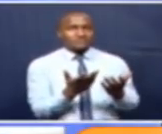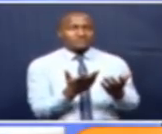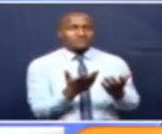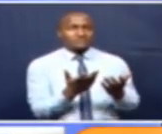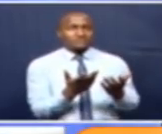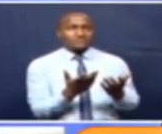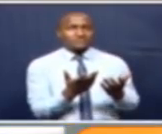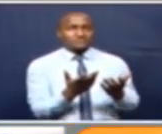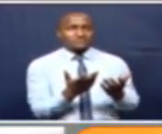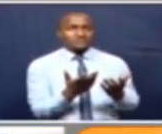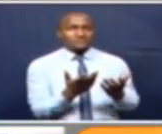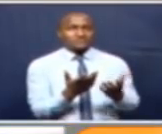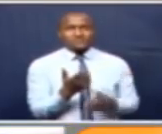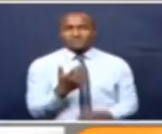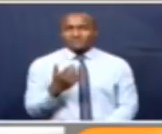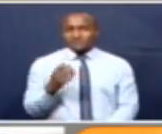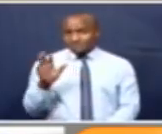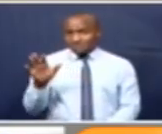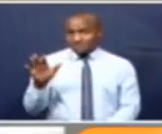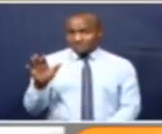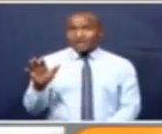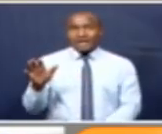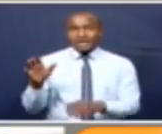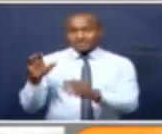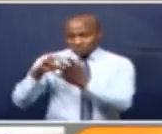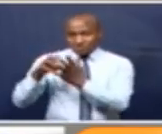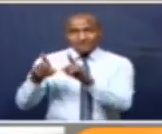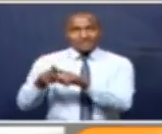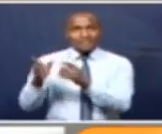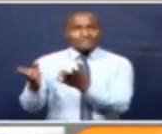I'm an optimist. I even in a situation like this, you